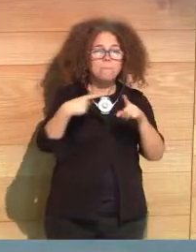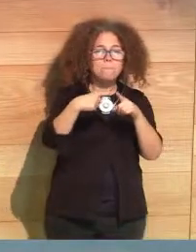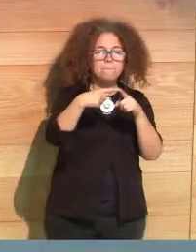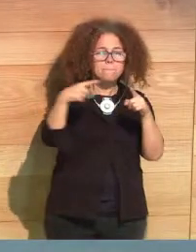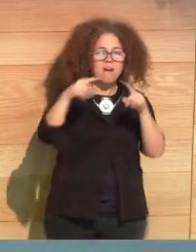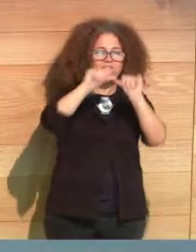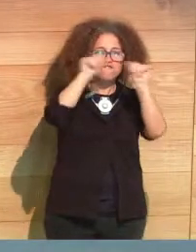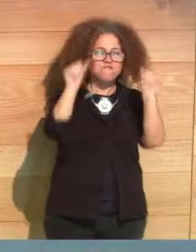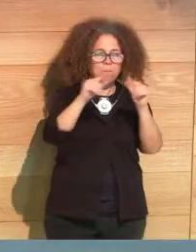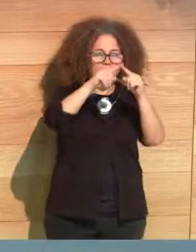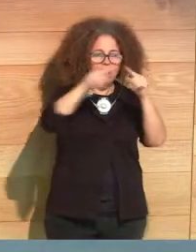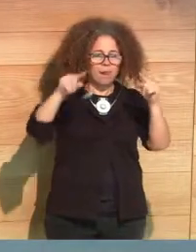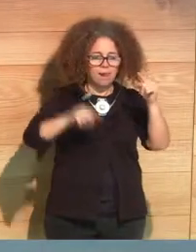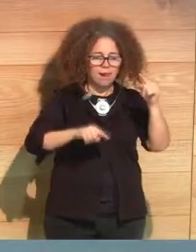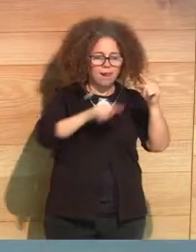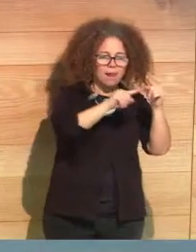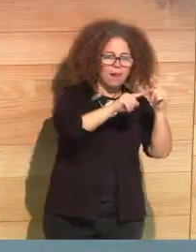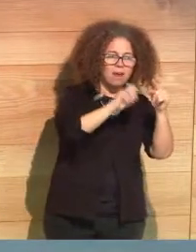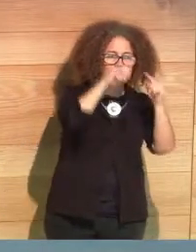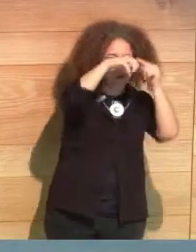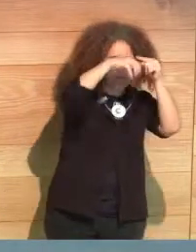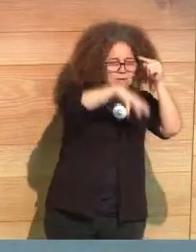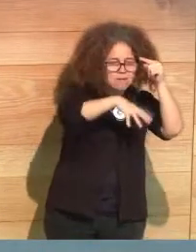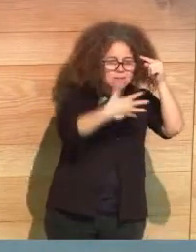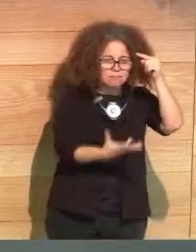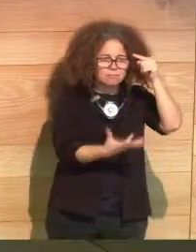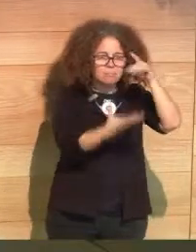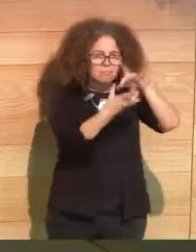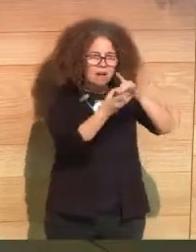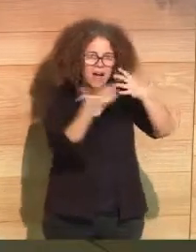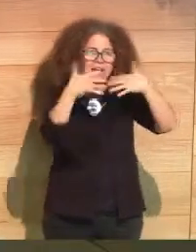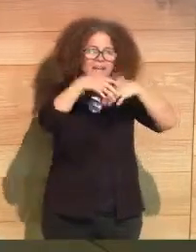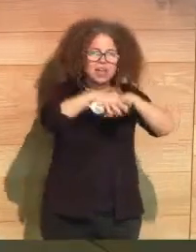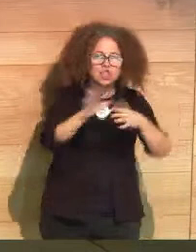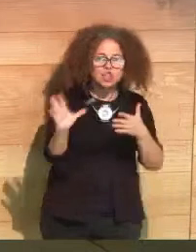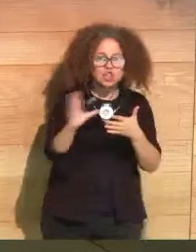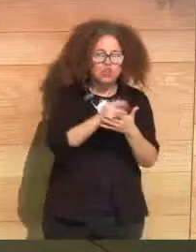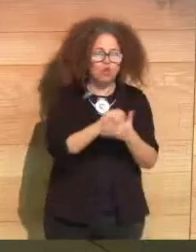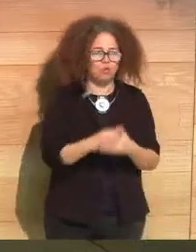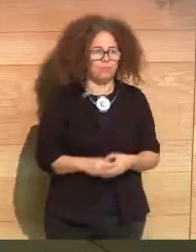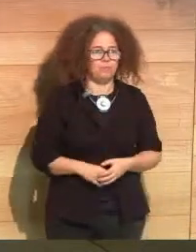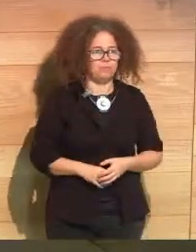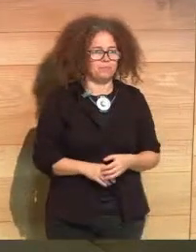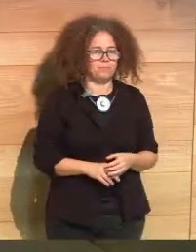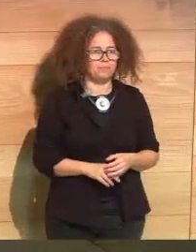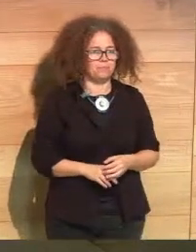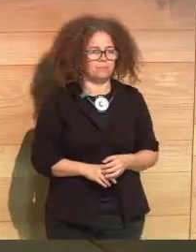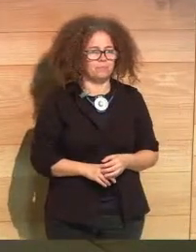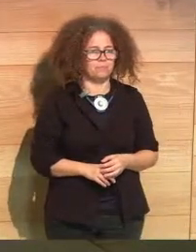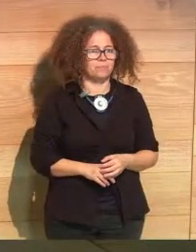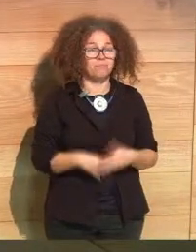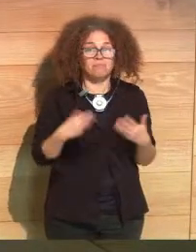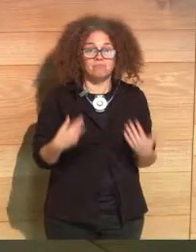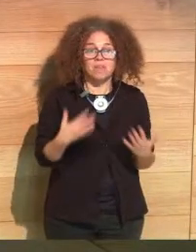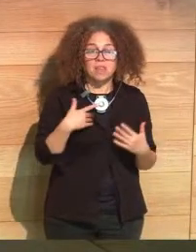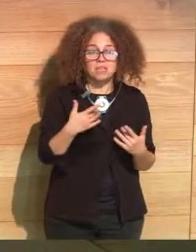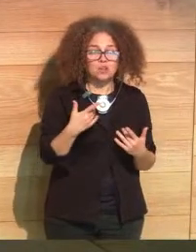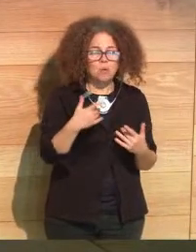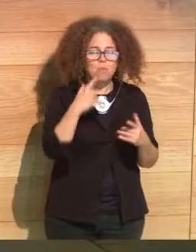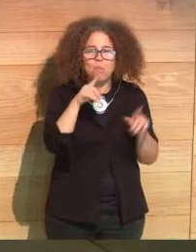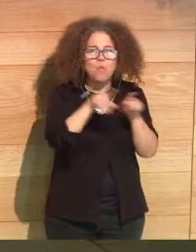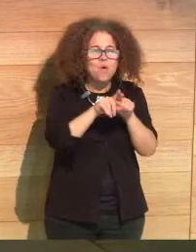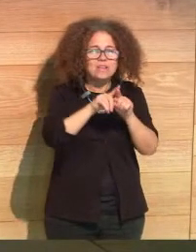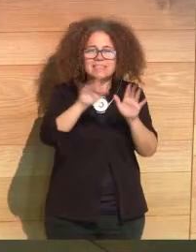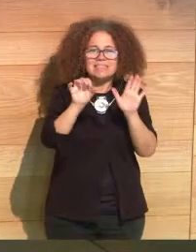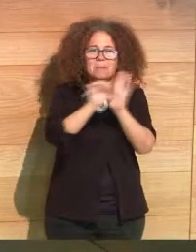piece that I almost like finished in the space a few days ago. So it's very symbolic. It's me looking